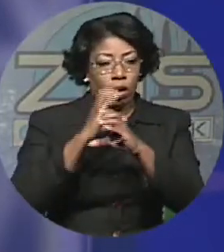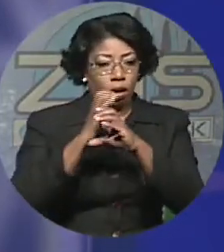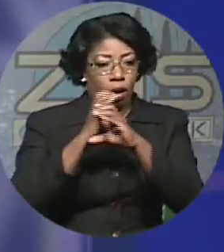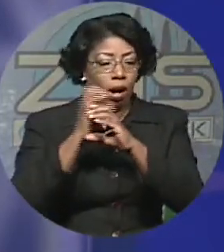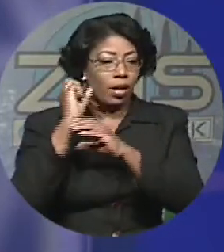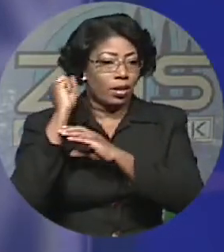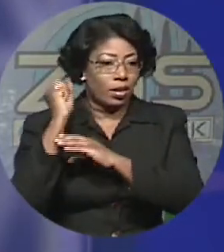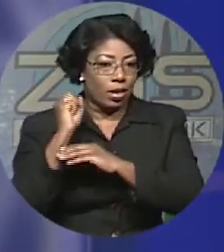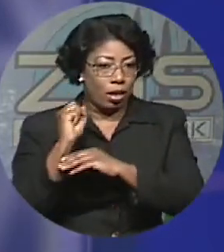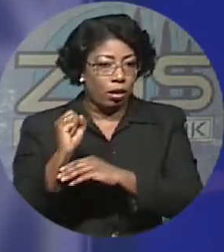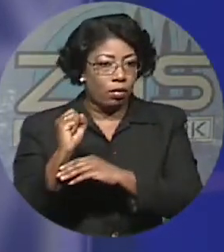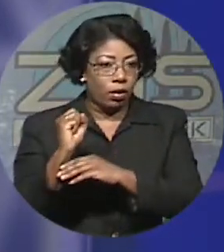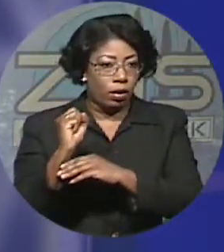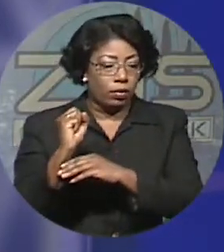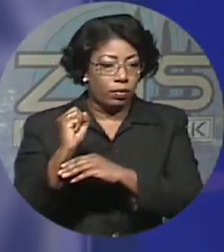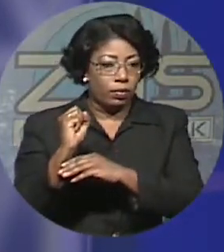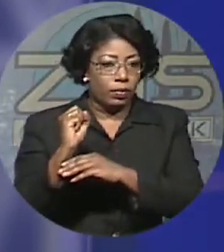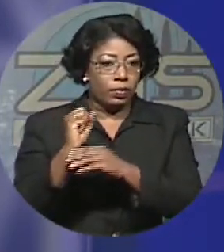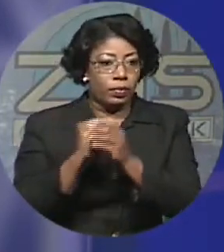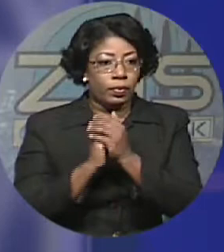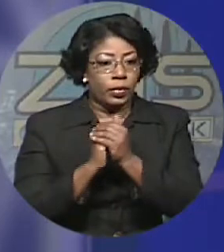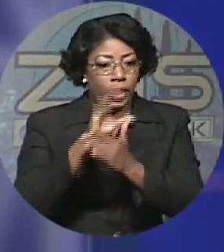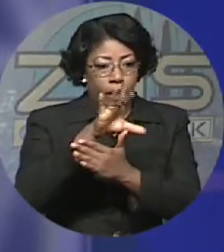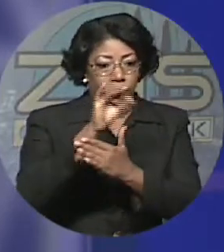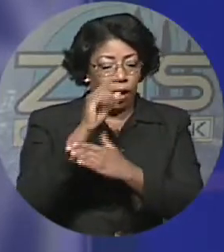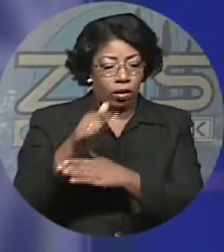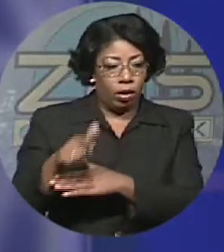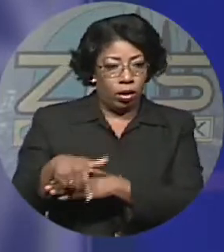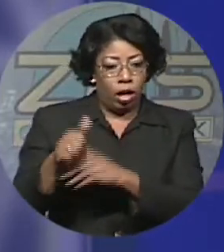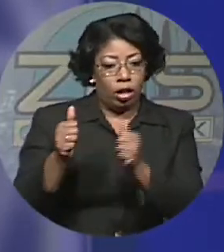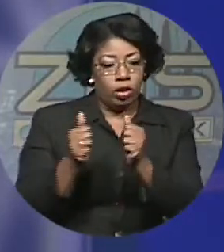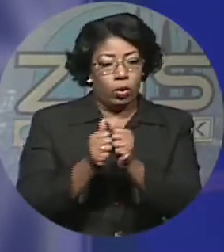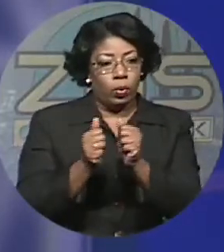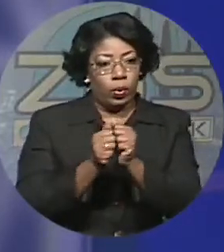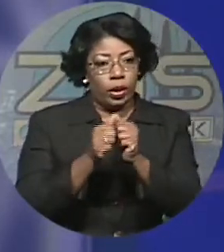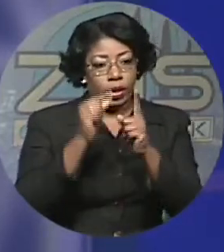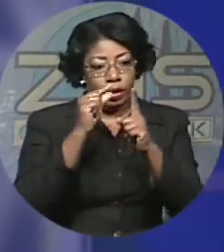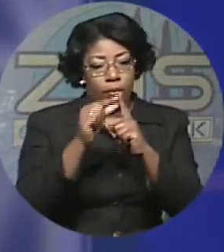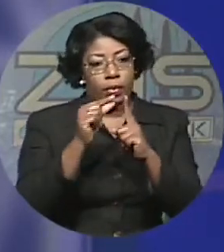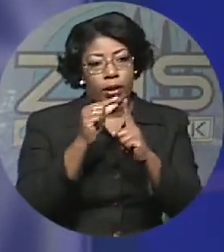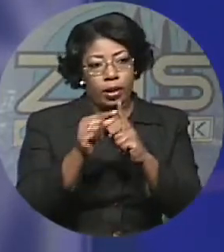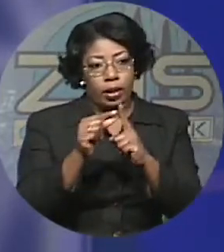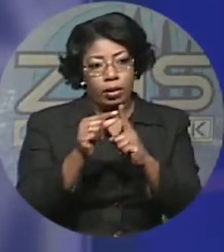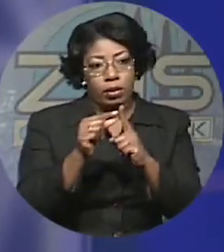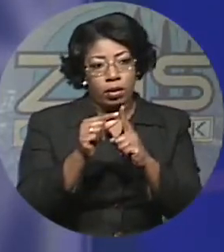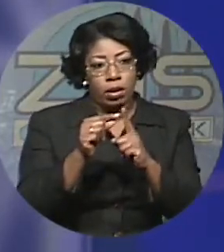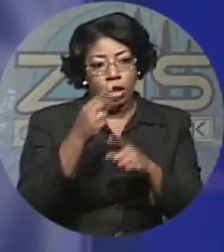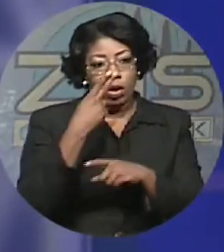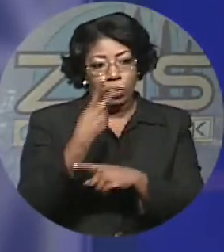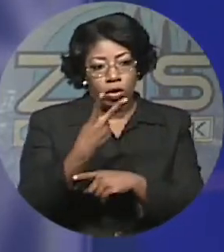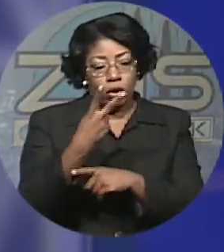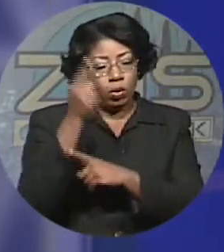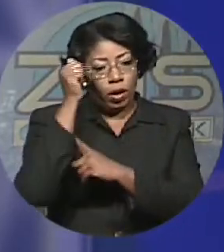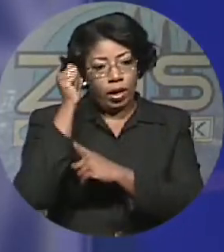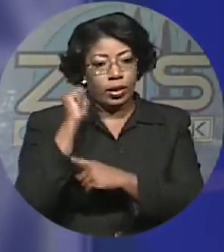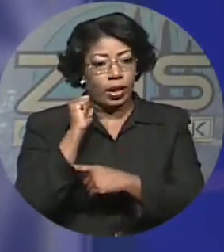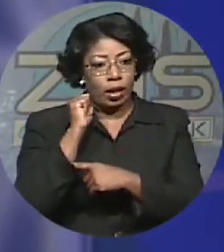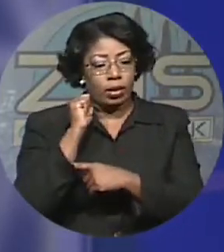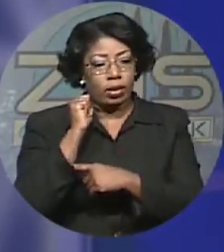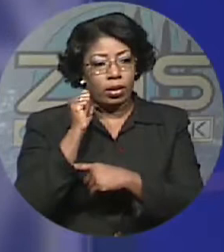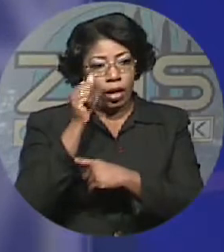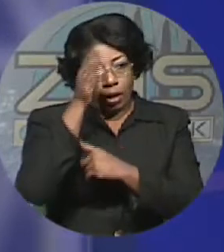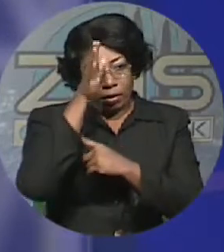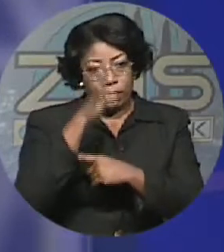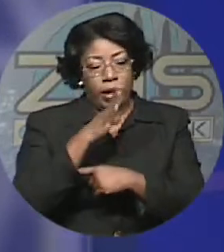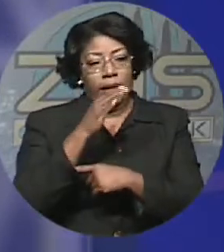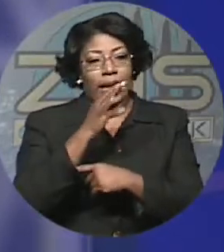Nissan Skyline vehicle and found a handgun along with 7 rounds of ammunition. 2 adult males and 2 adult females were